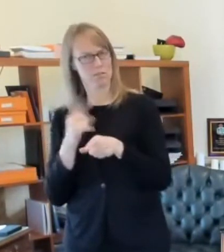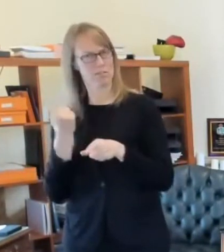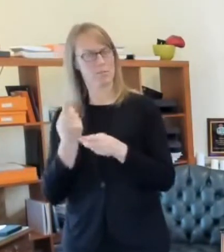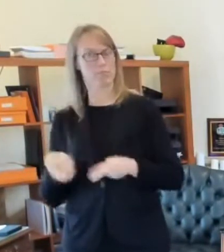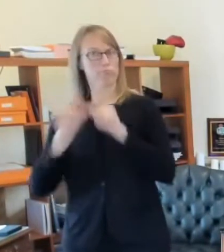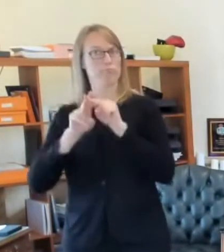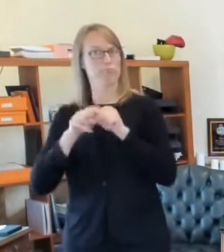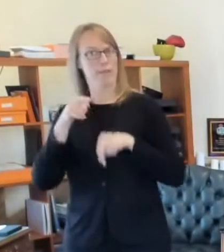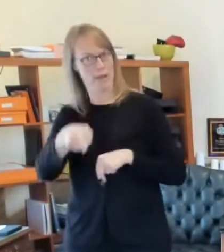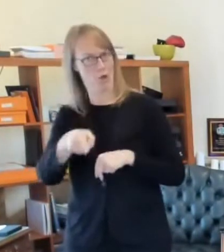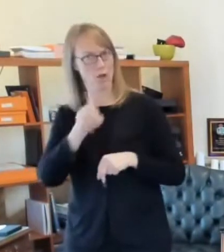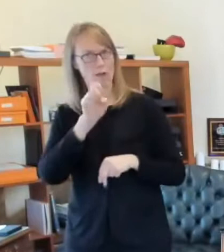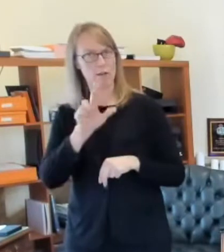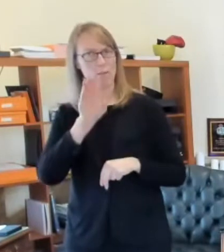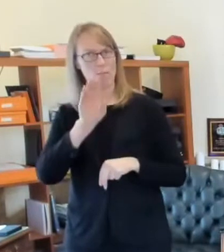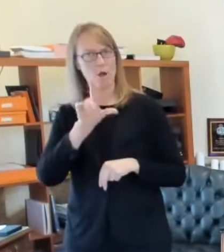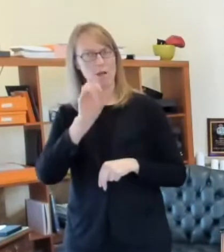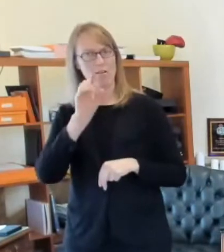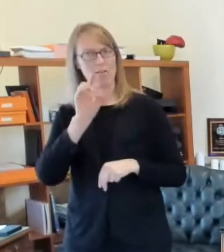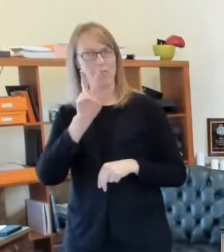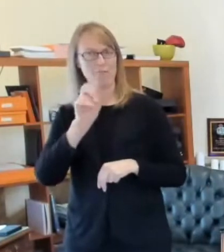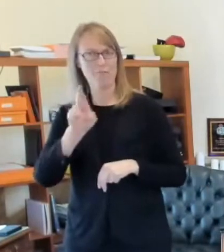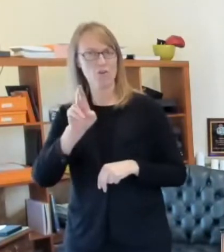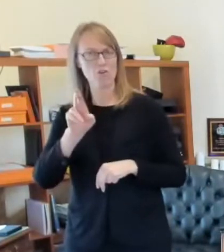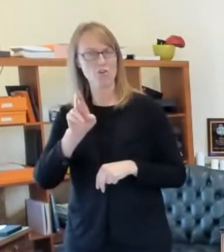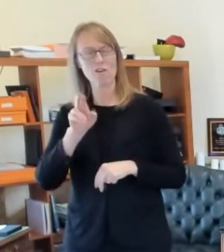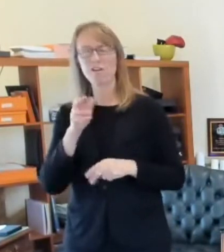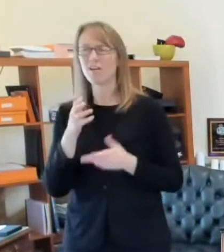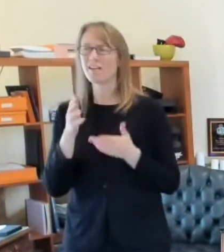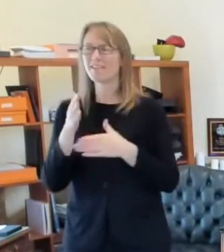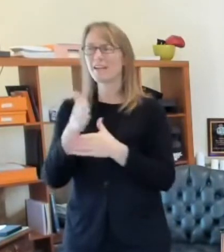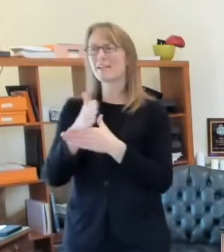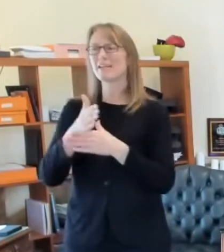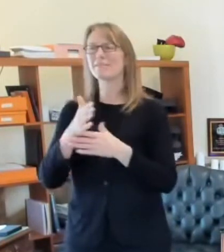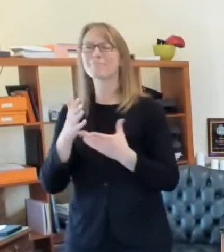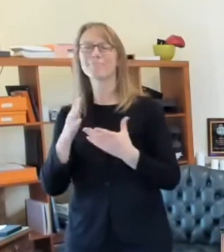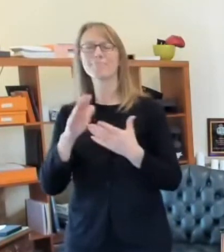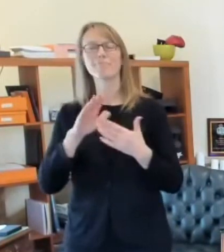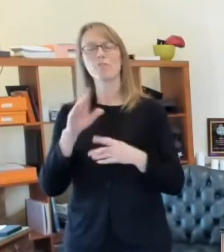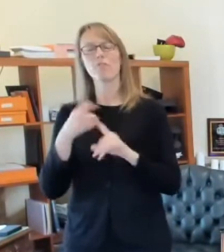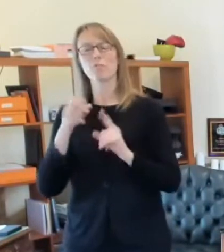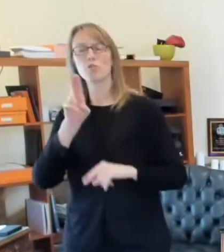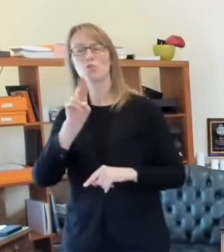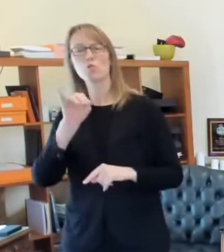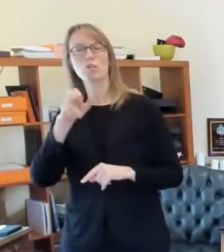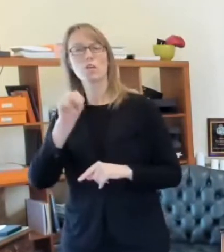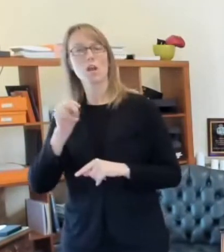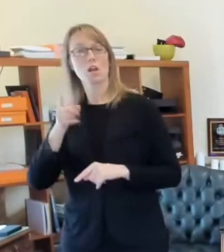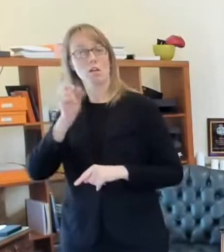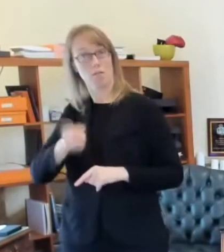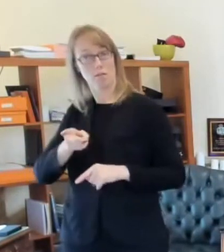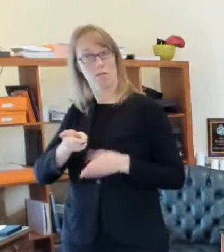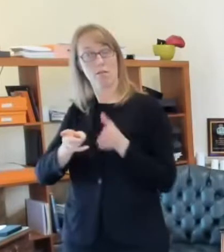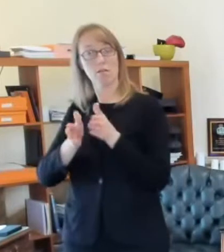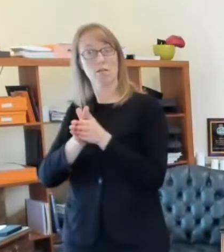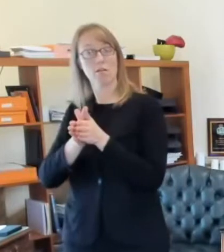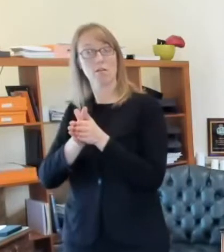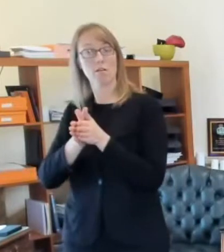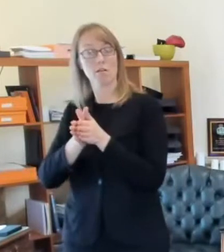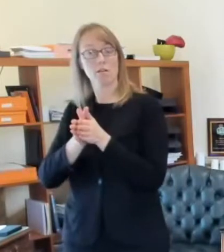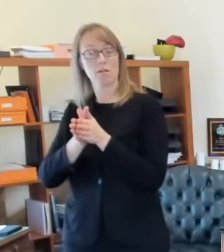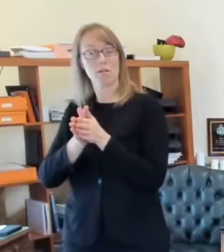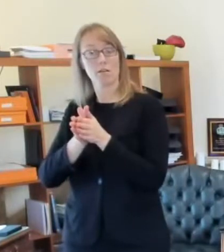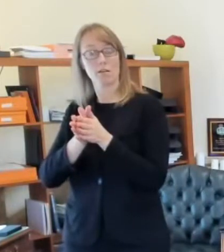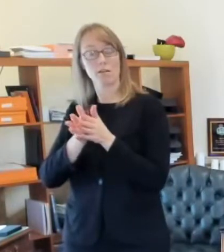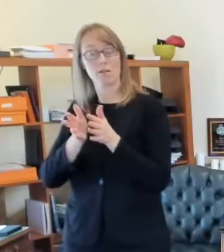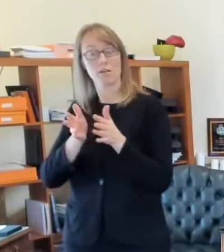right there in DeBoliver Place, which is roughly from that neighborhood boundary is from Union. Let's